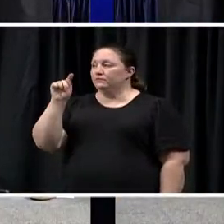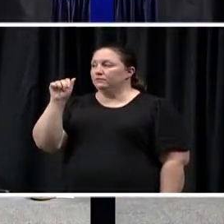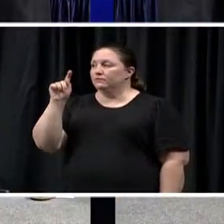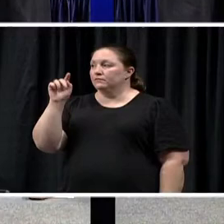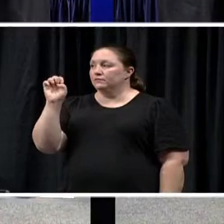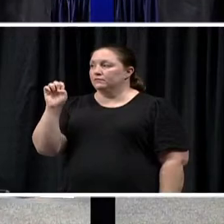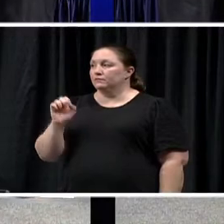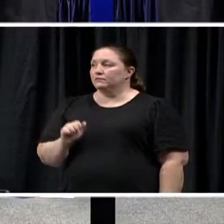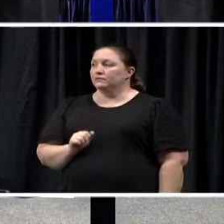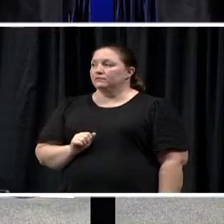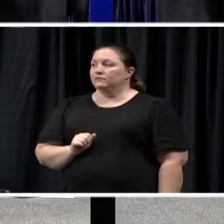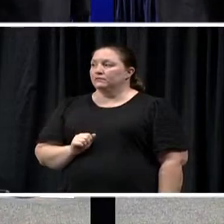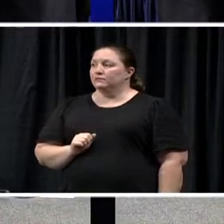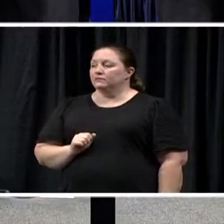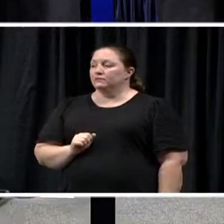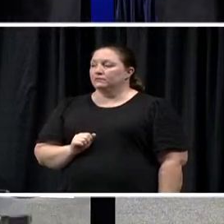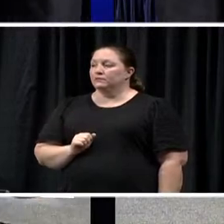Kahn.